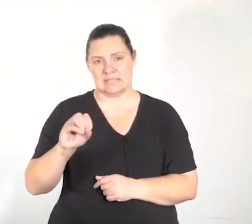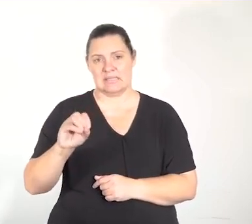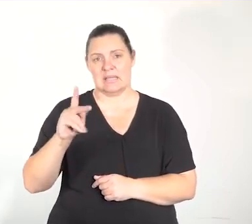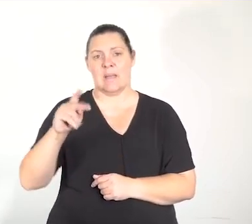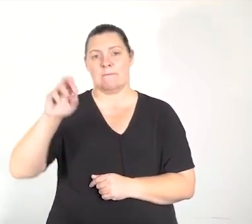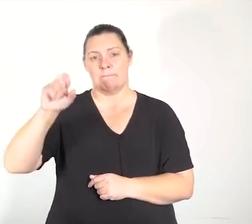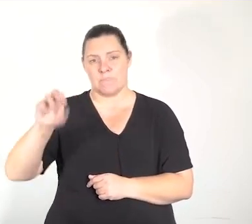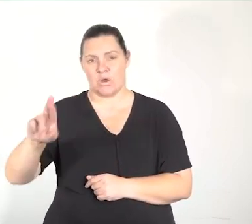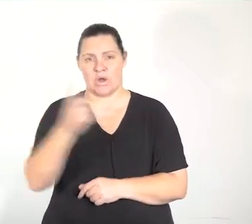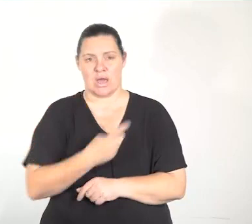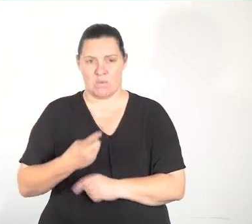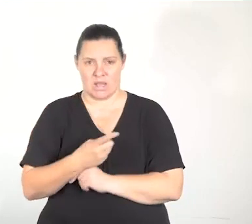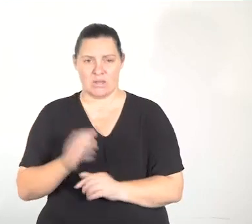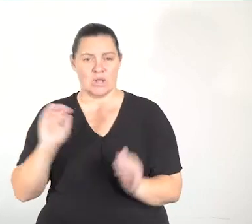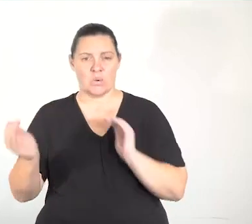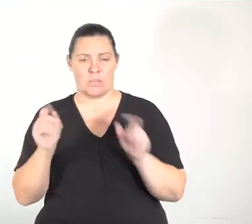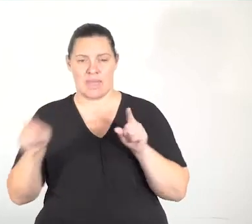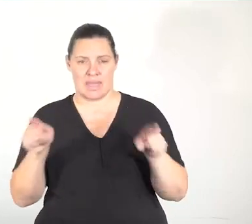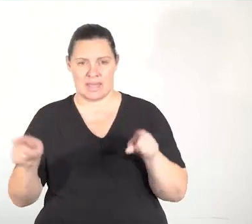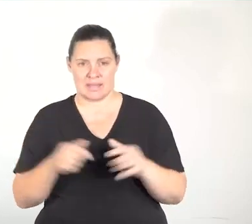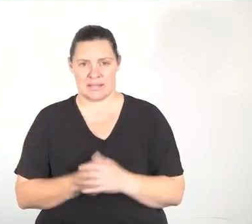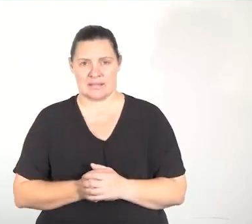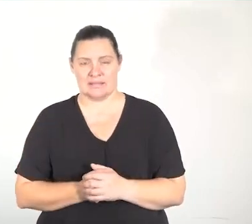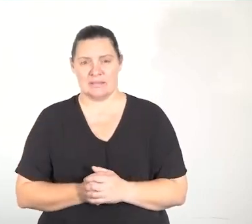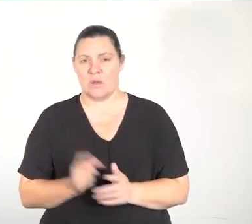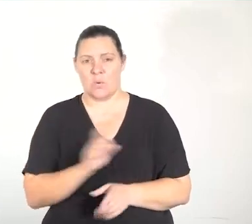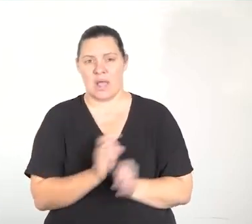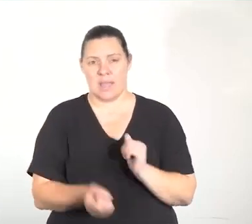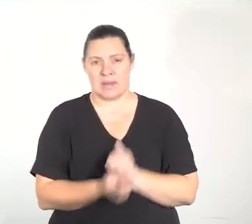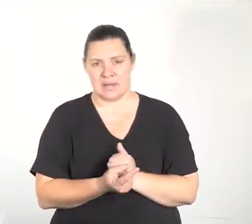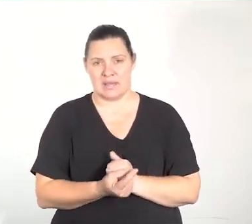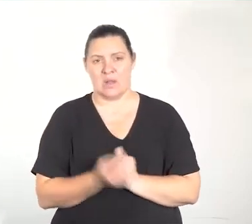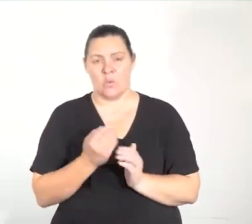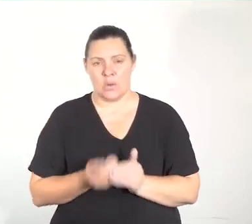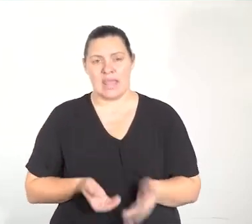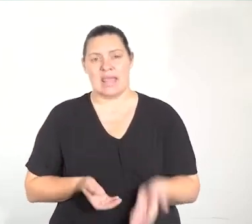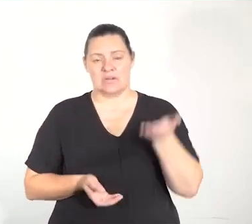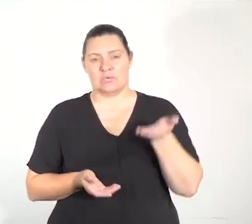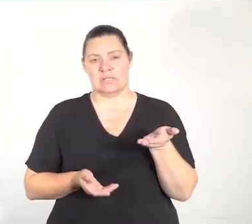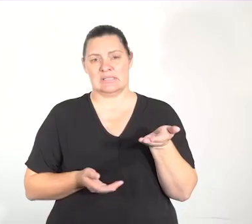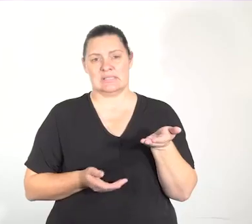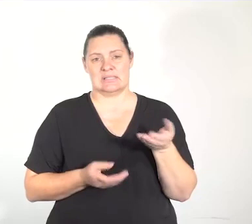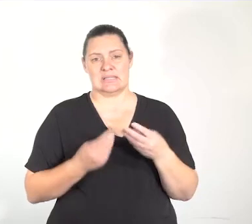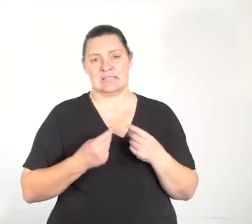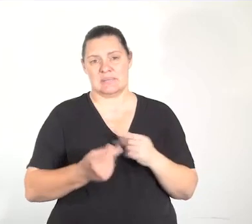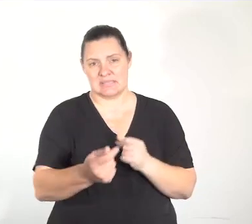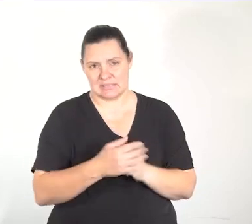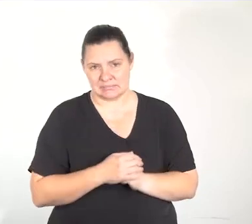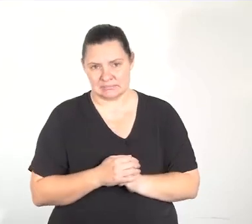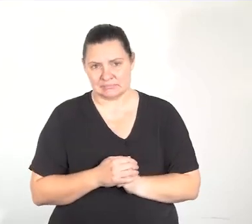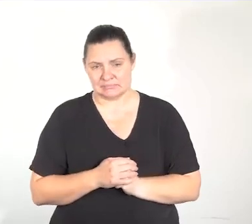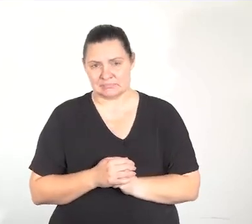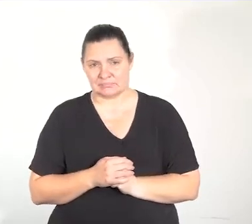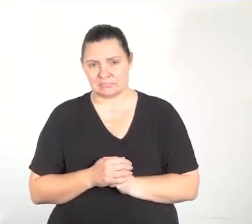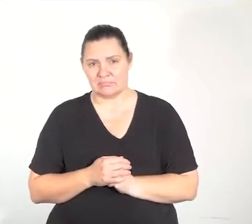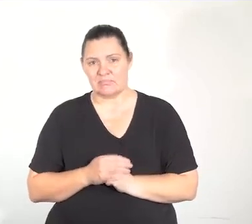kilometers per hour. Let's compare our two examples. So here, what happened is that we increased our speed. So when we increased our